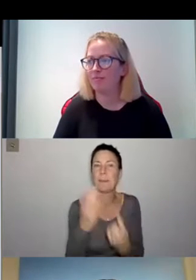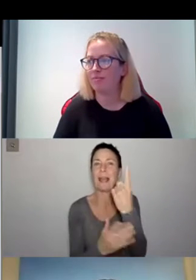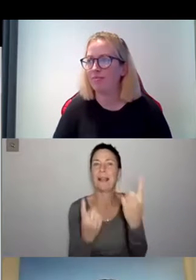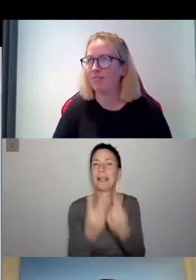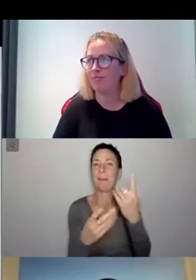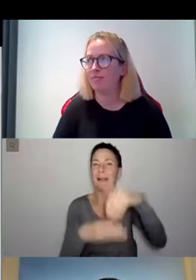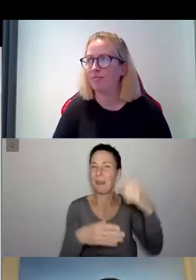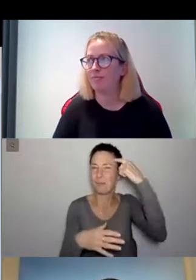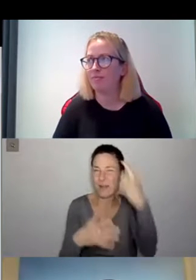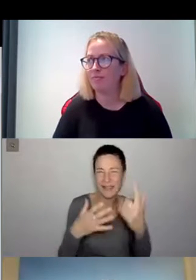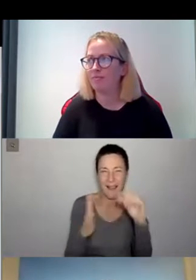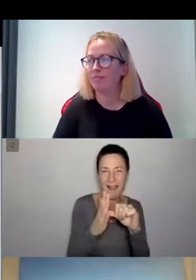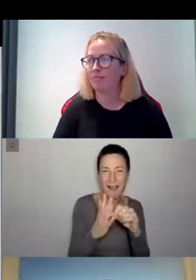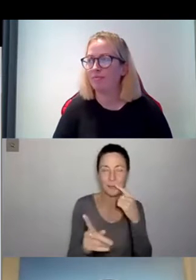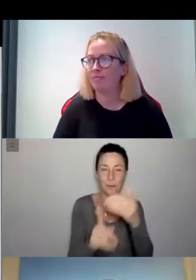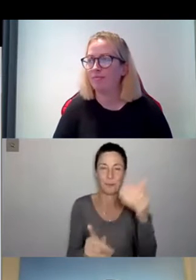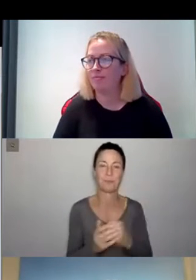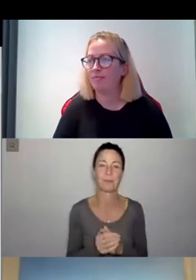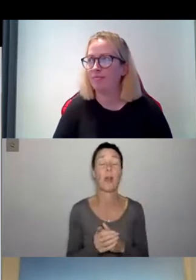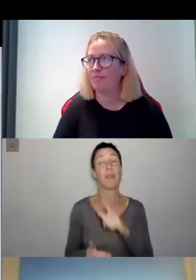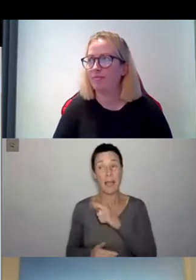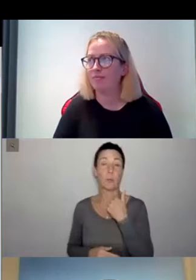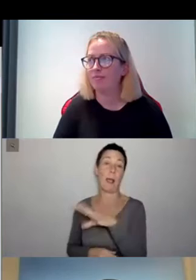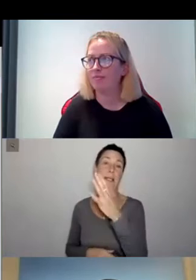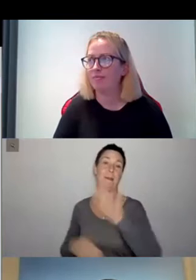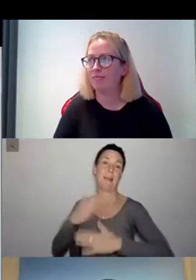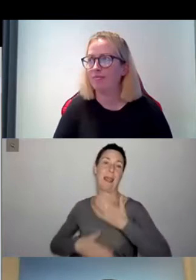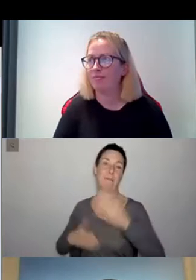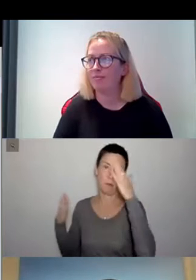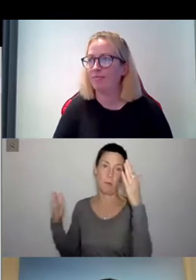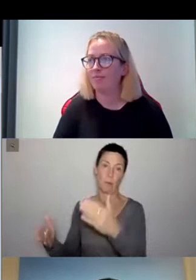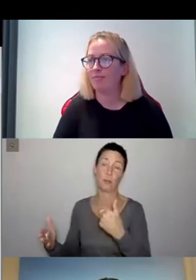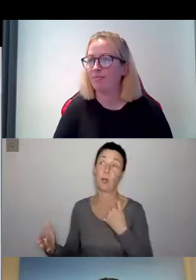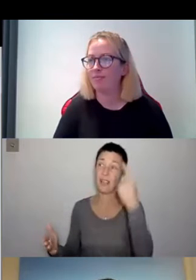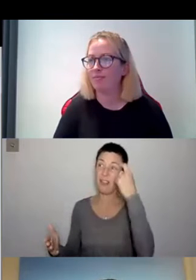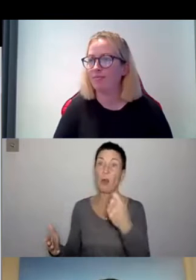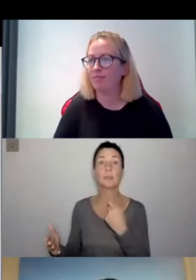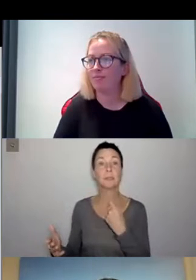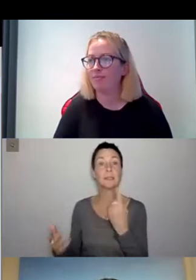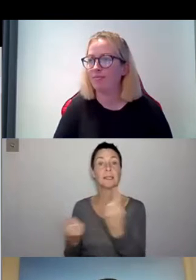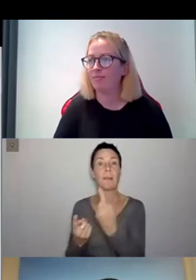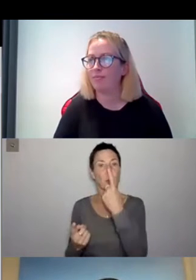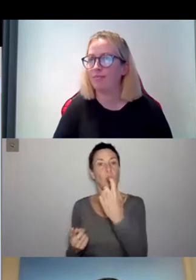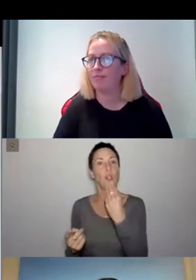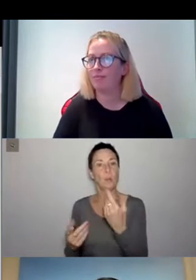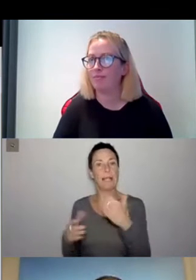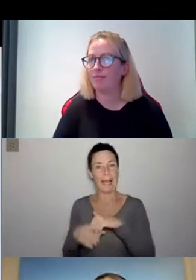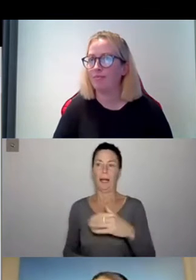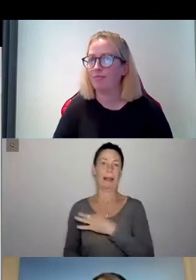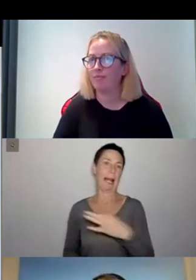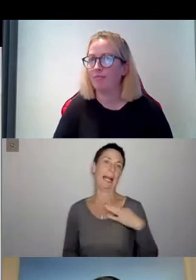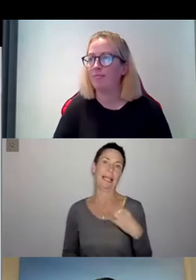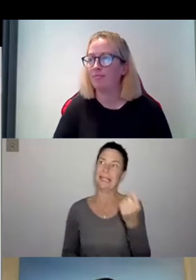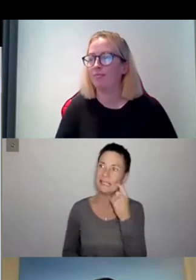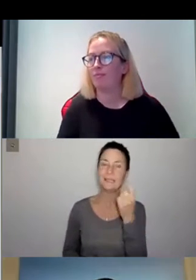behavioural approach because I was trying to find something that could potentially be used in the clinic and be used easily and even at the same